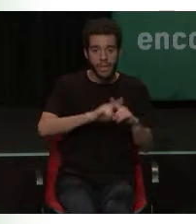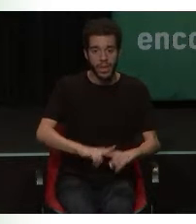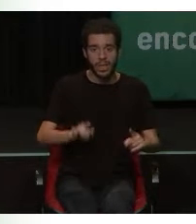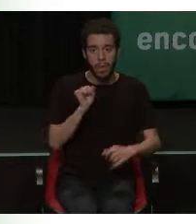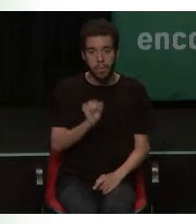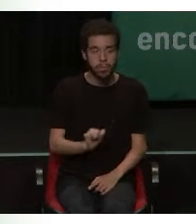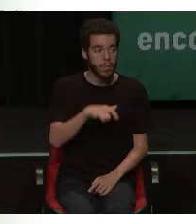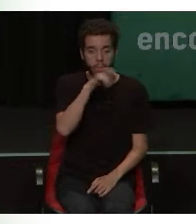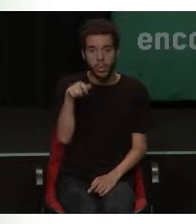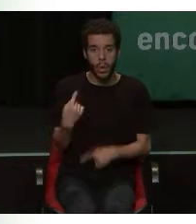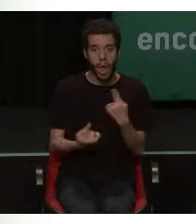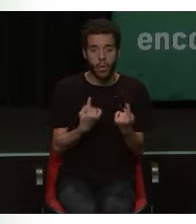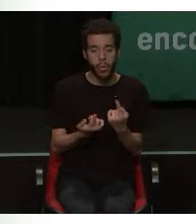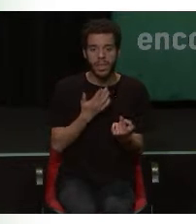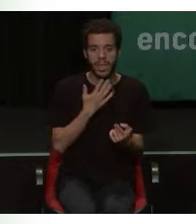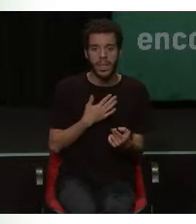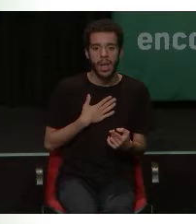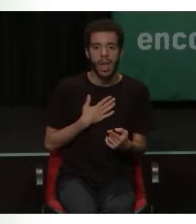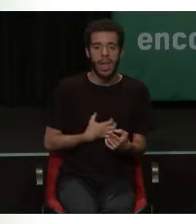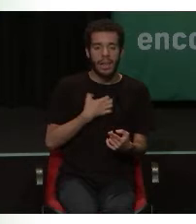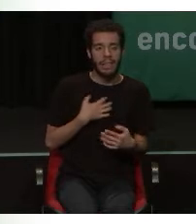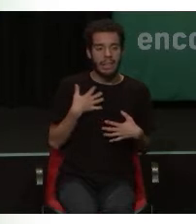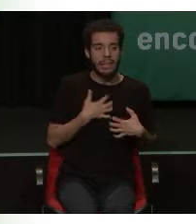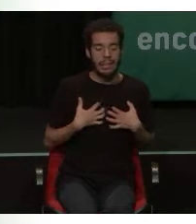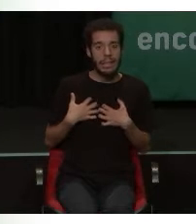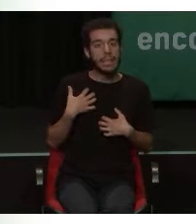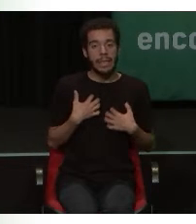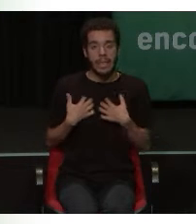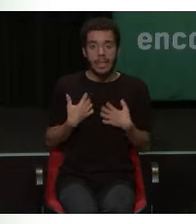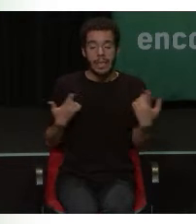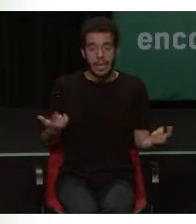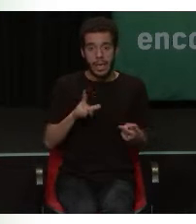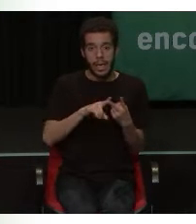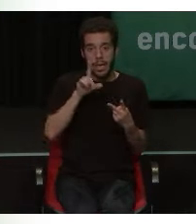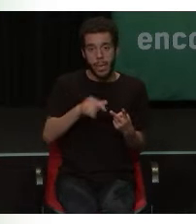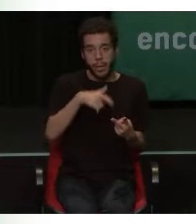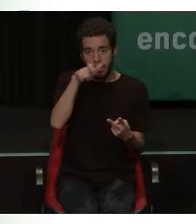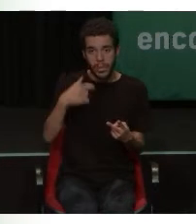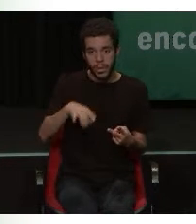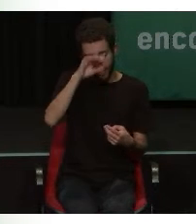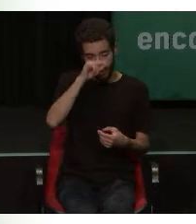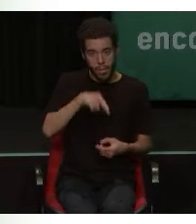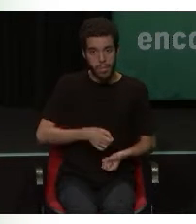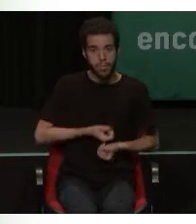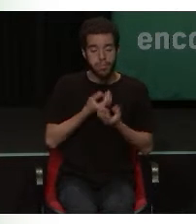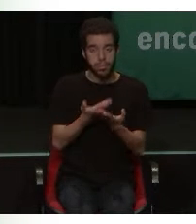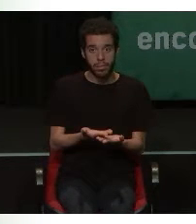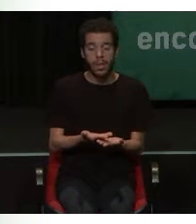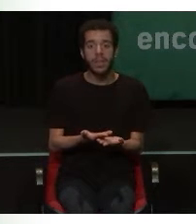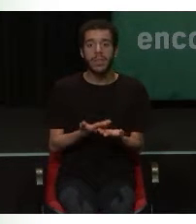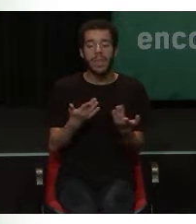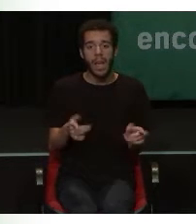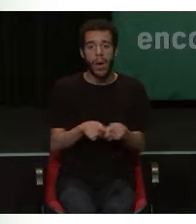of the differential susceptibility, more anxious people with anxious connection and more people